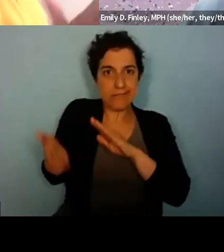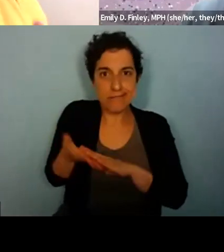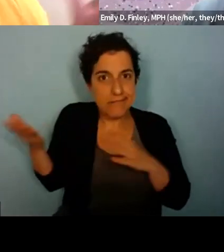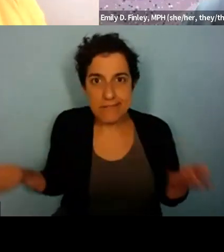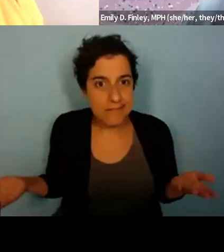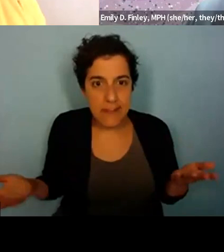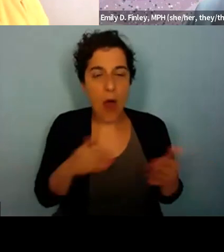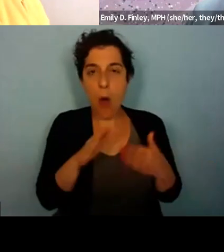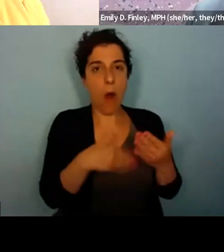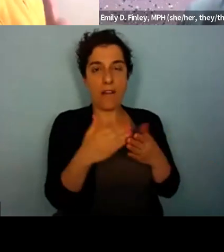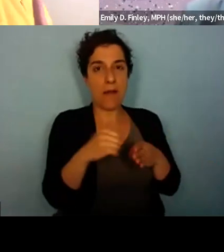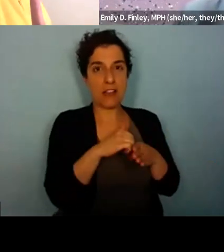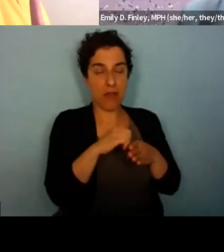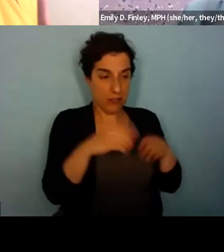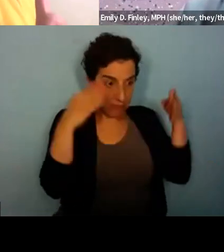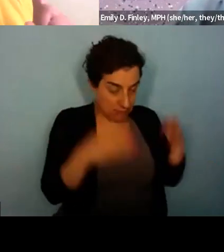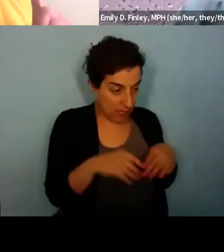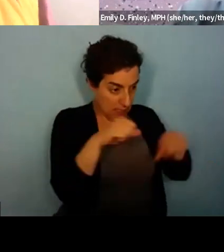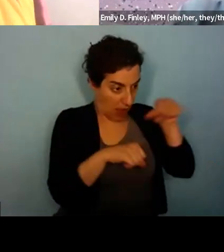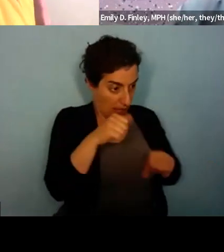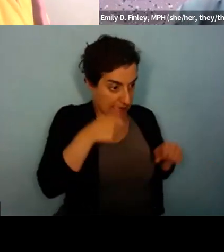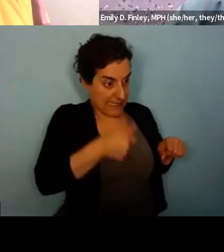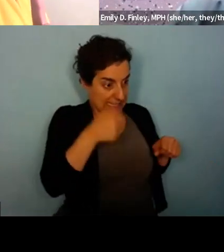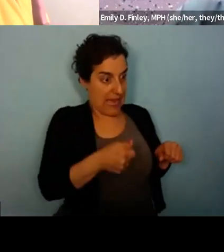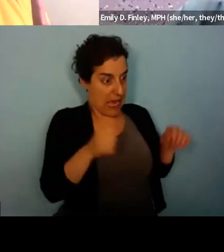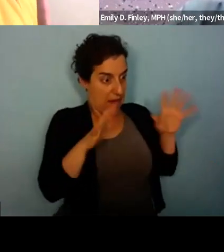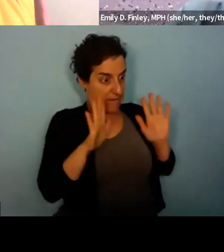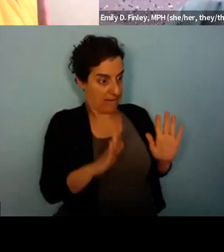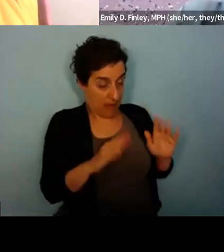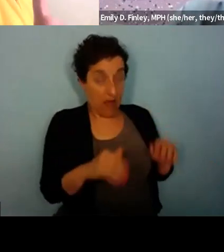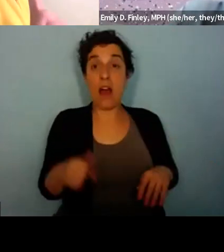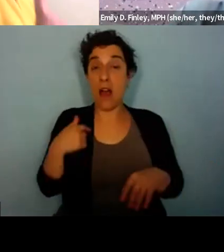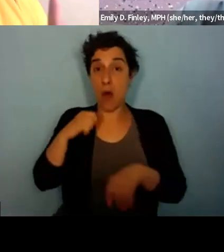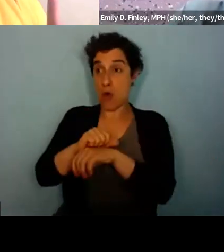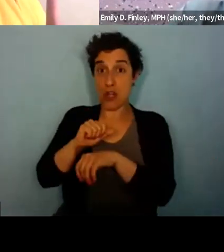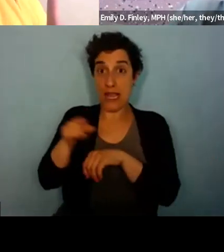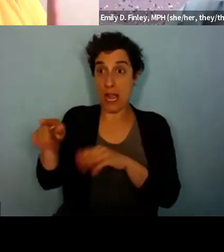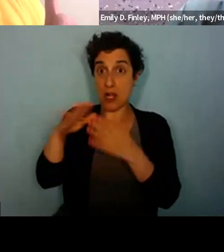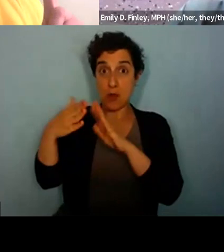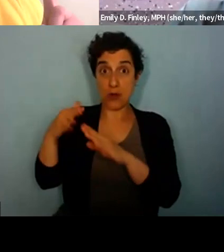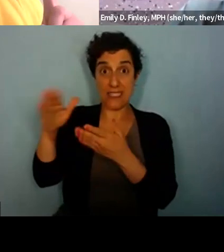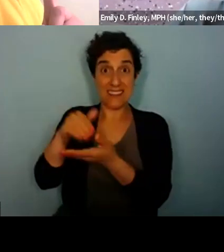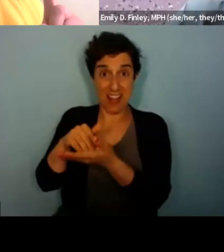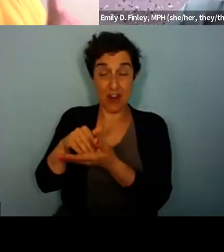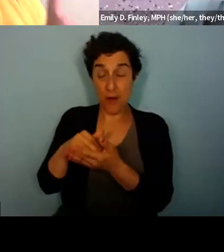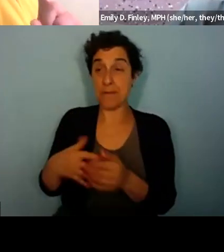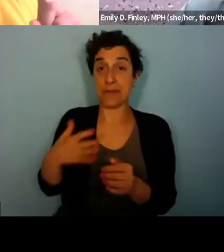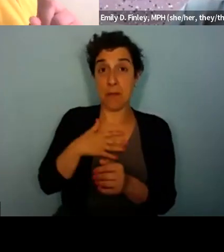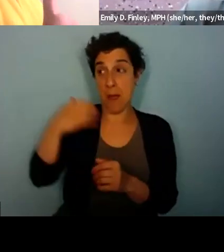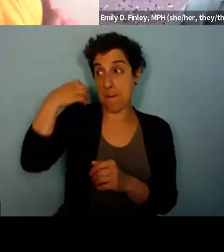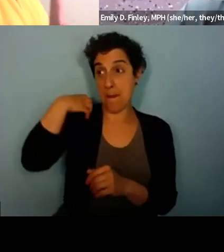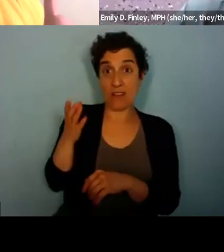All my training has been in science, but when I was working at the community center, my boss, he